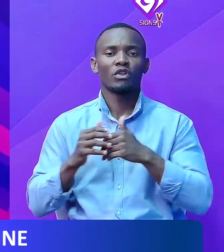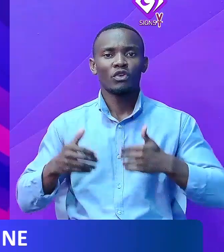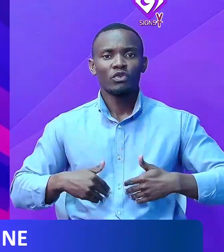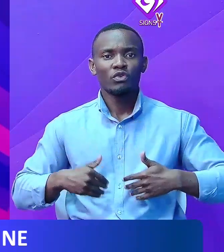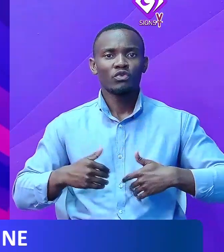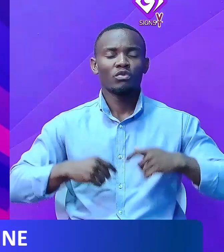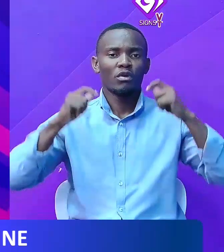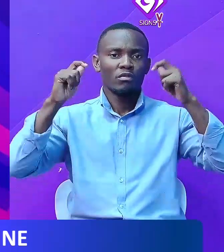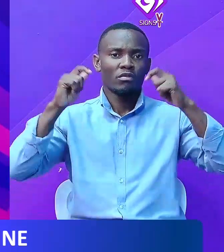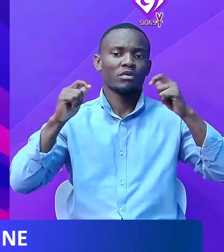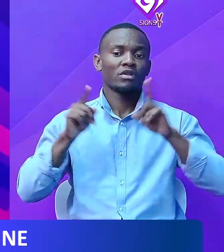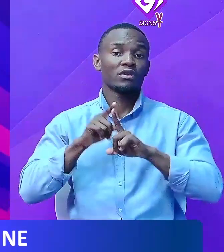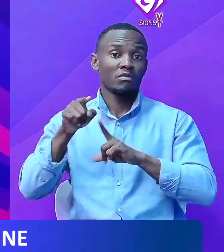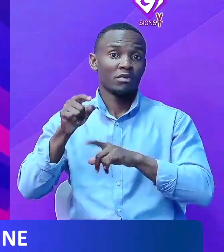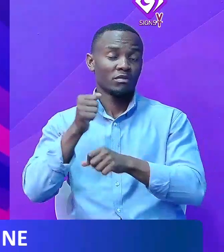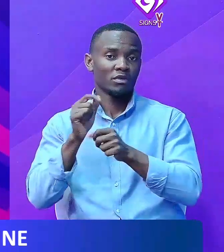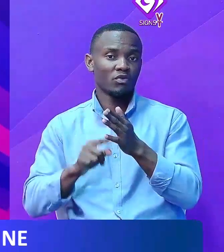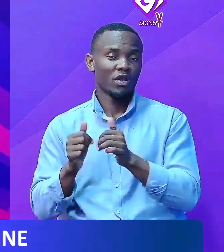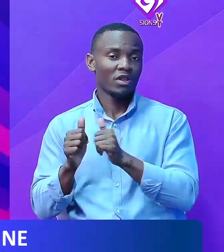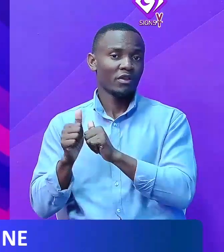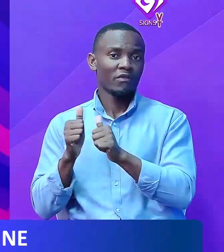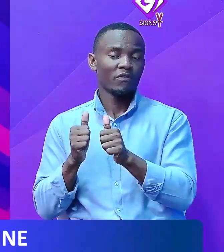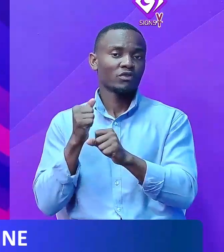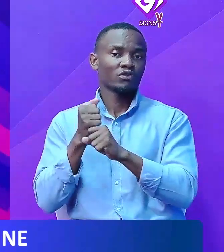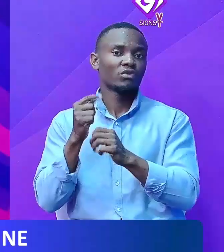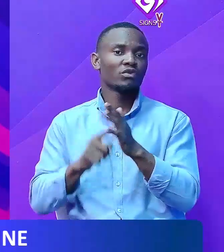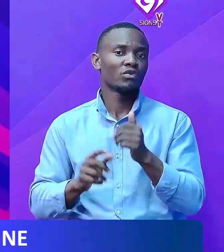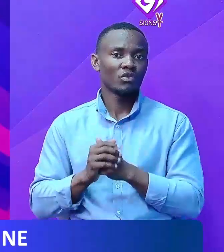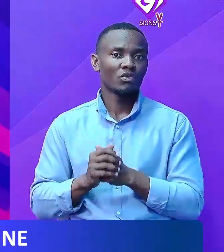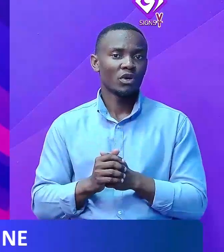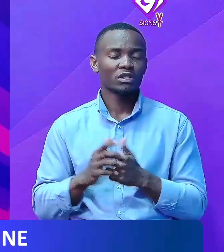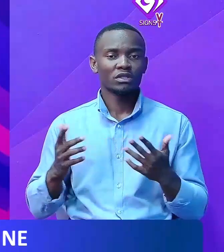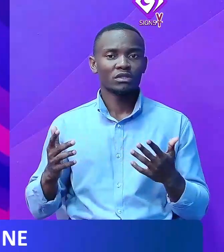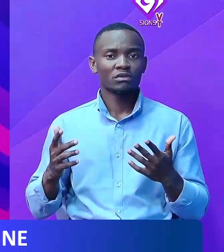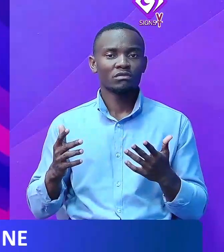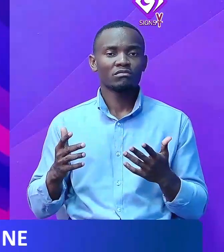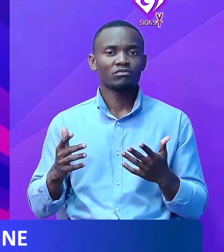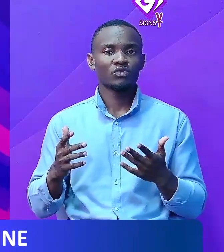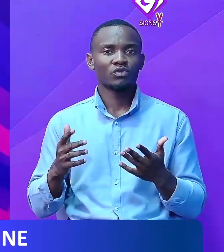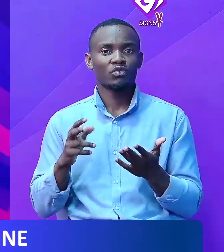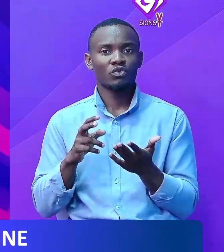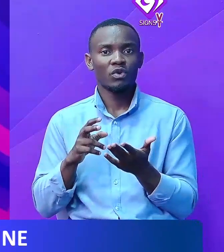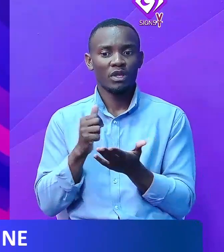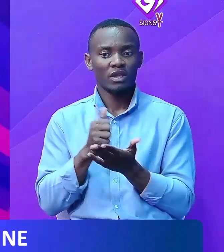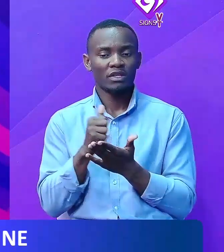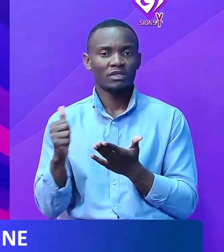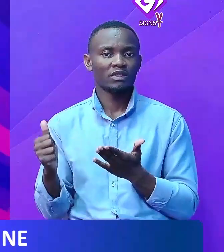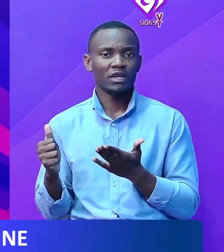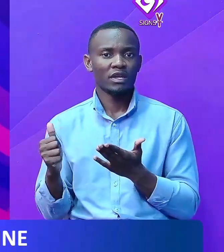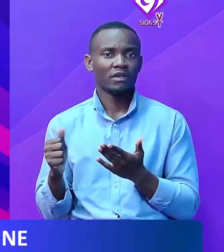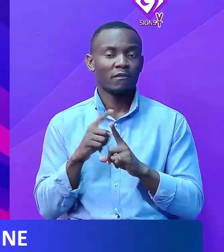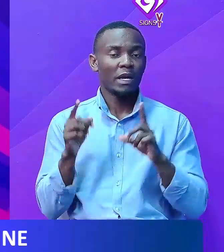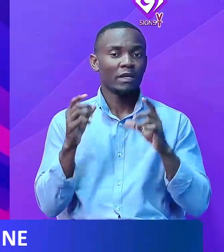step down despite escalating young persons' demonstrations demanding his resignation and widespread